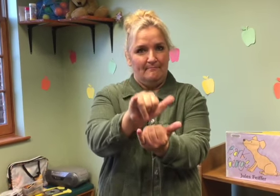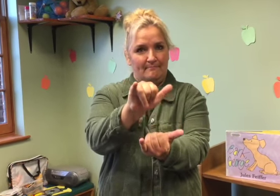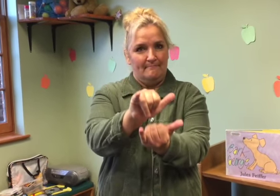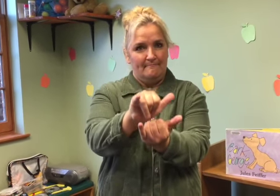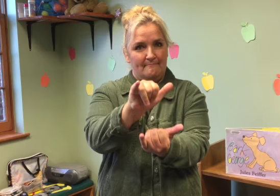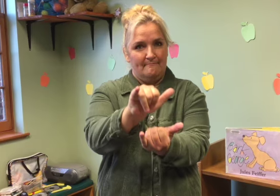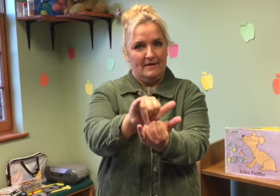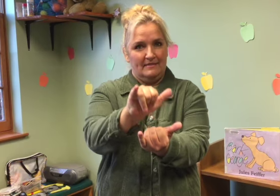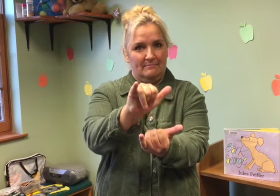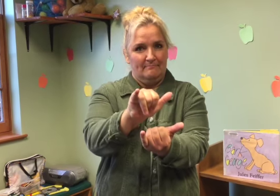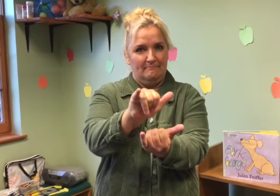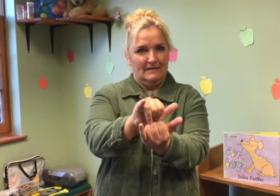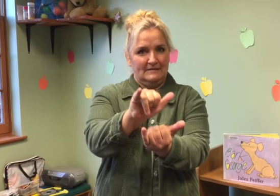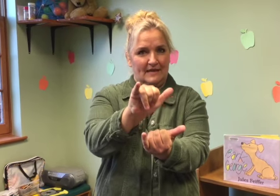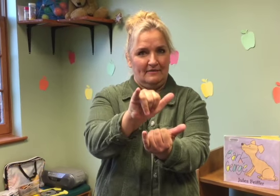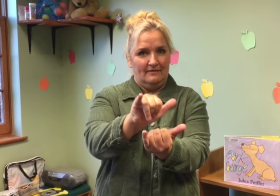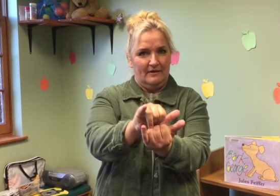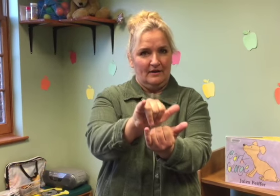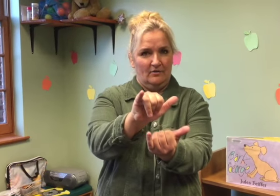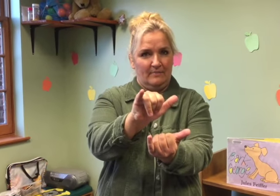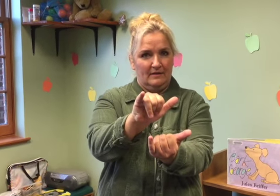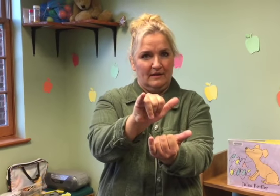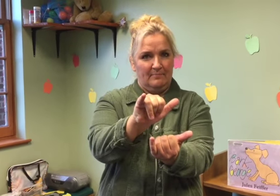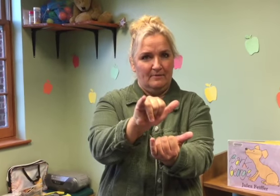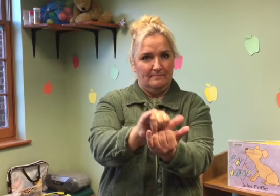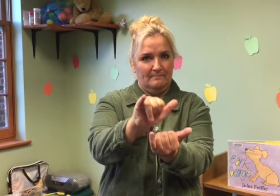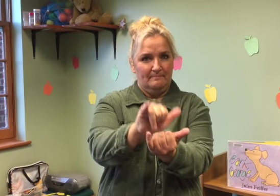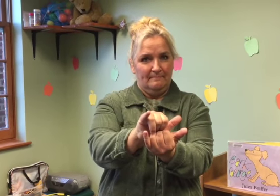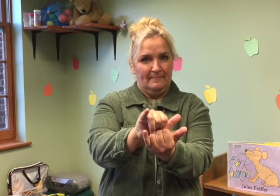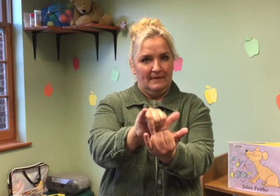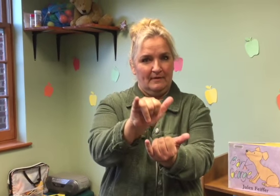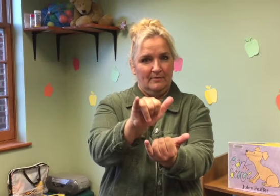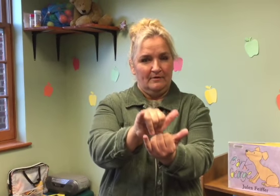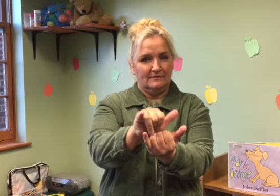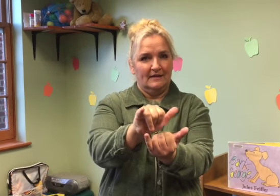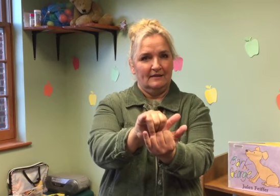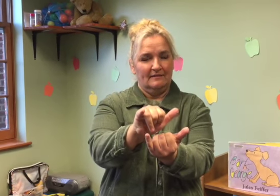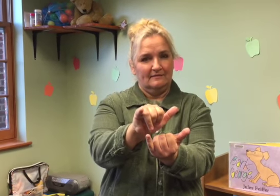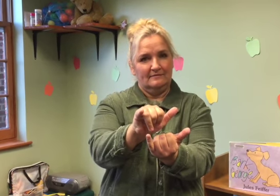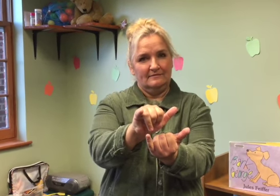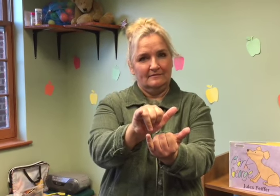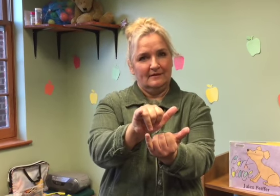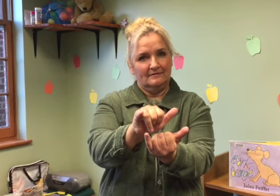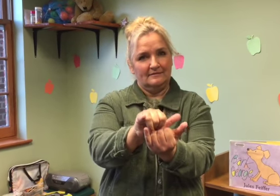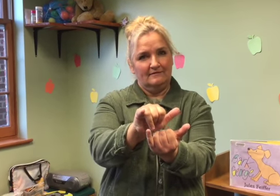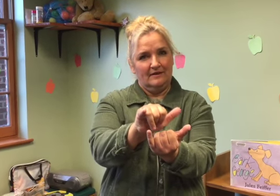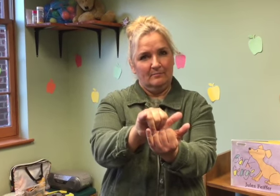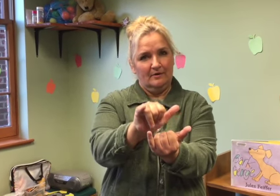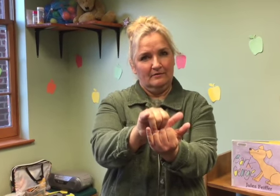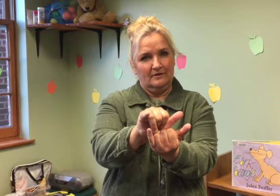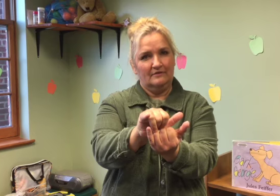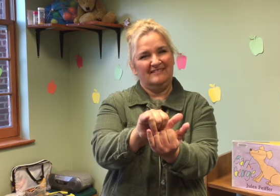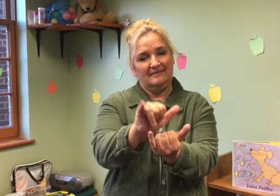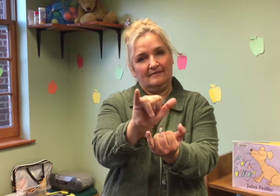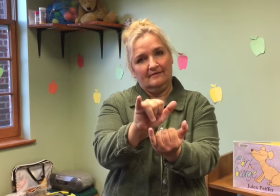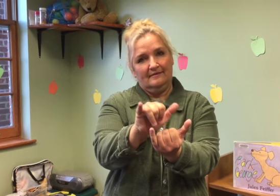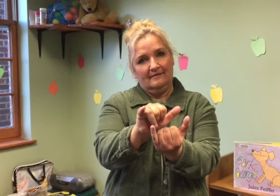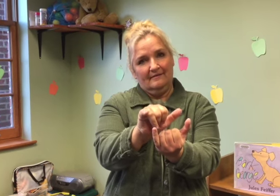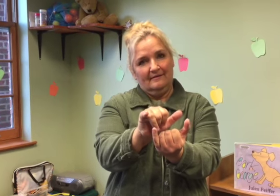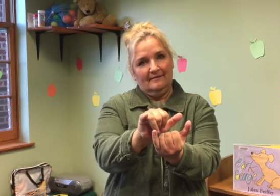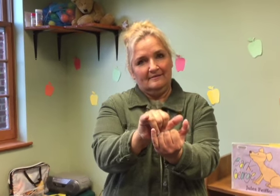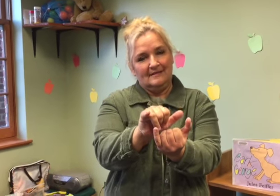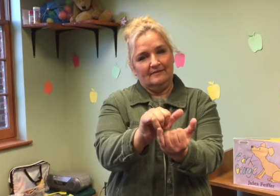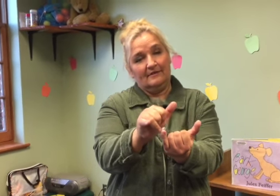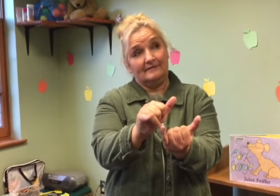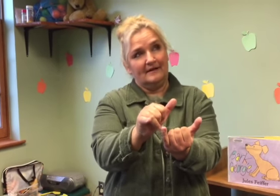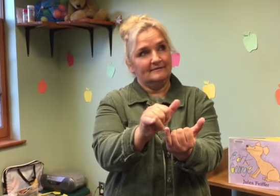of make them meet together and That's open. cool. Hippo. Yeah. Hippo. It's kind of like the tusks of a hippo, you know, the teeth.